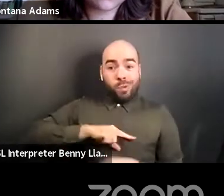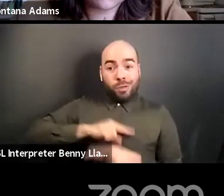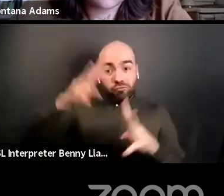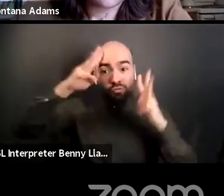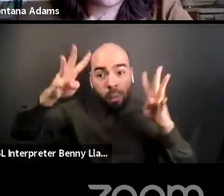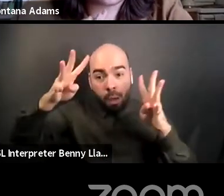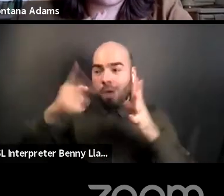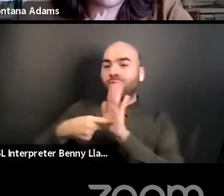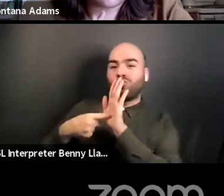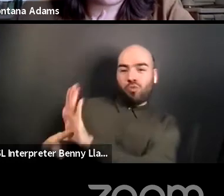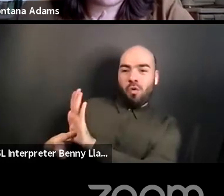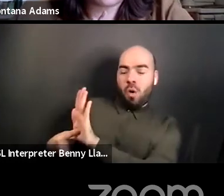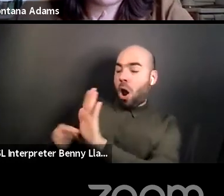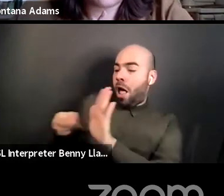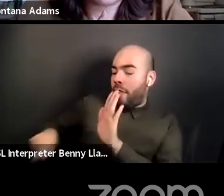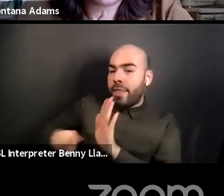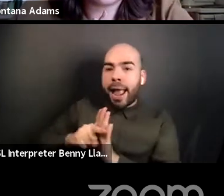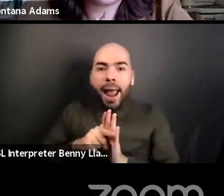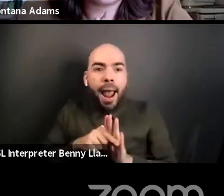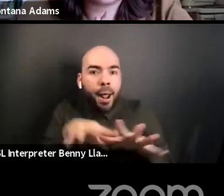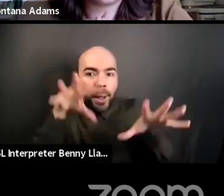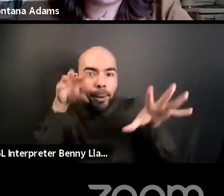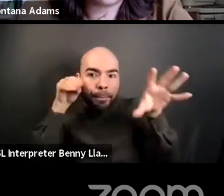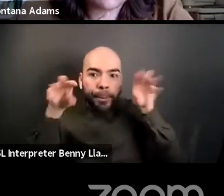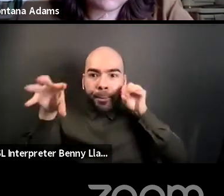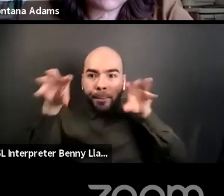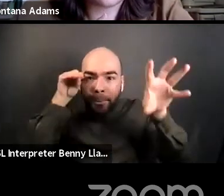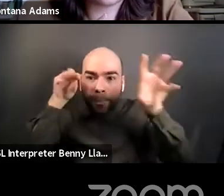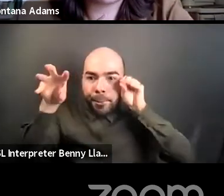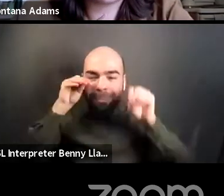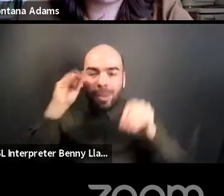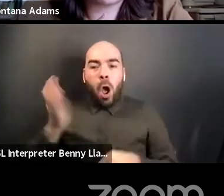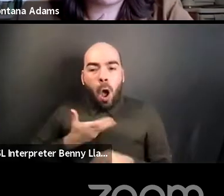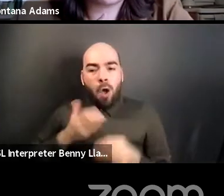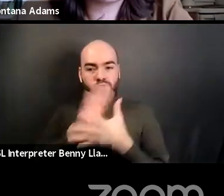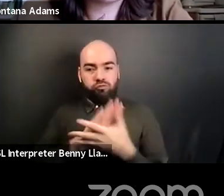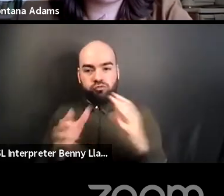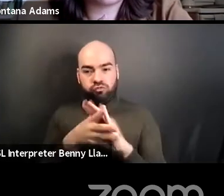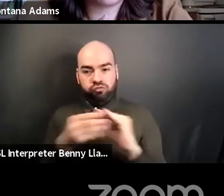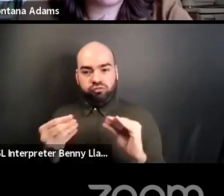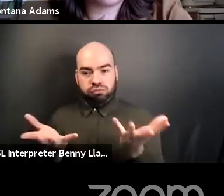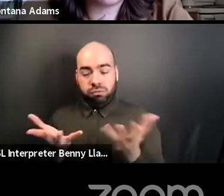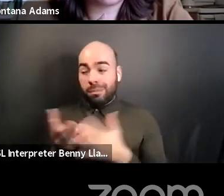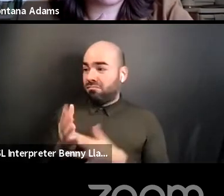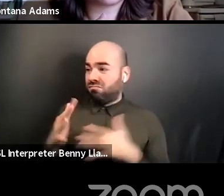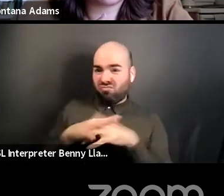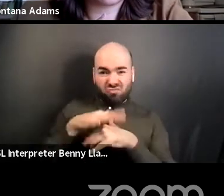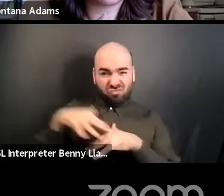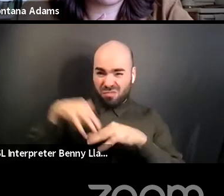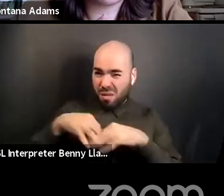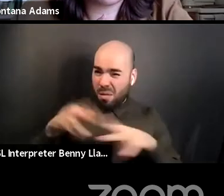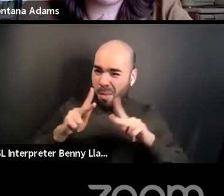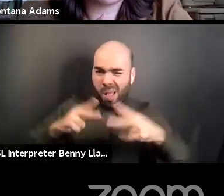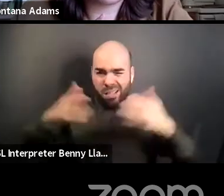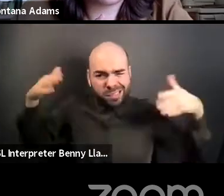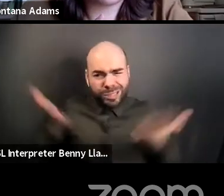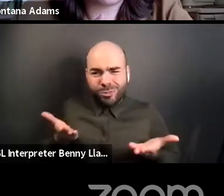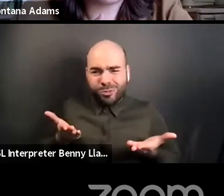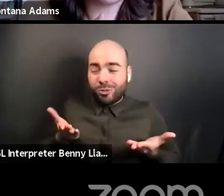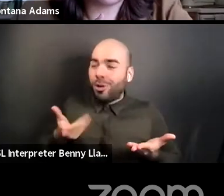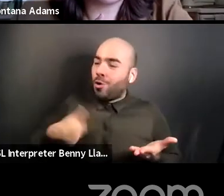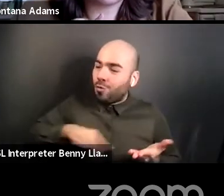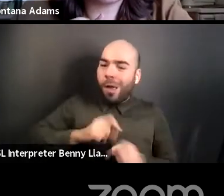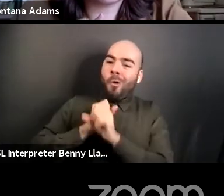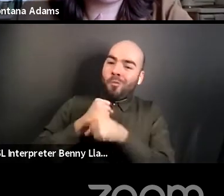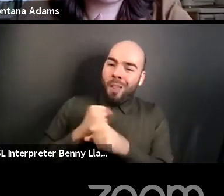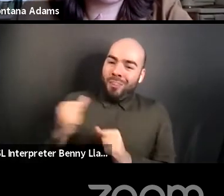they're getting our stories. They're able to see our stories. They're able to see that Native people are out here making theater,